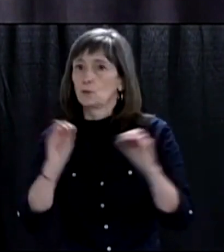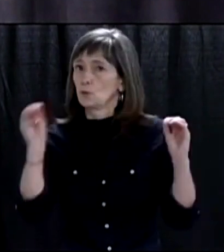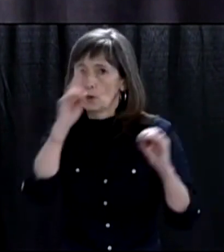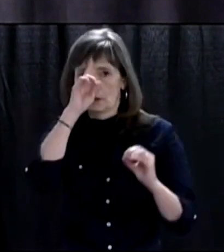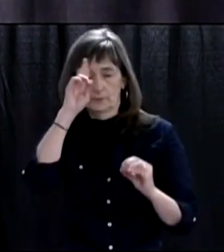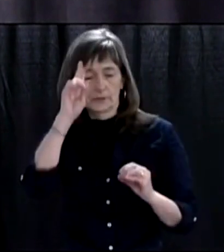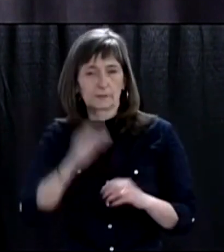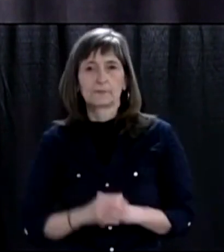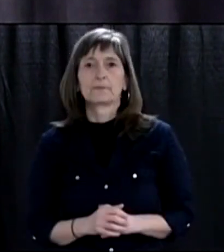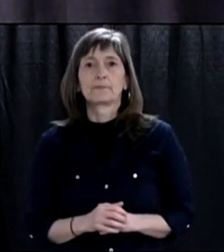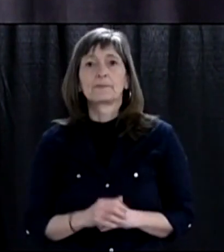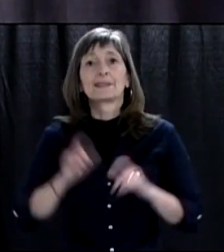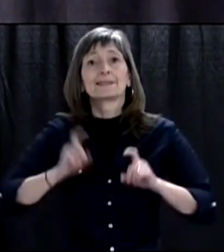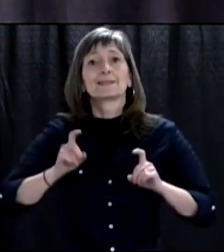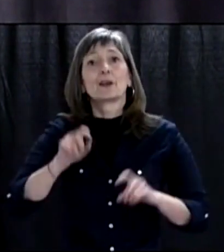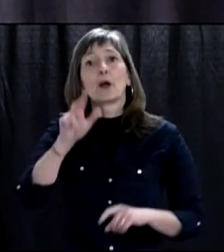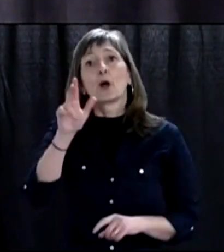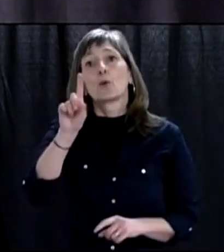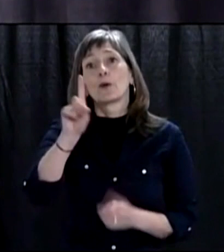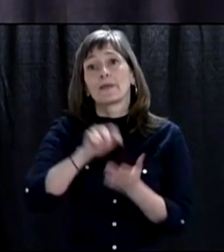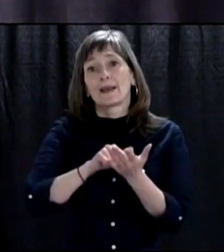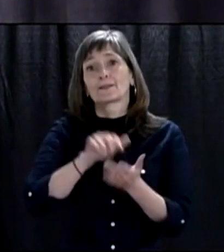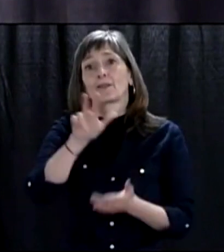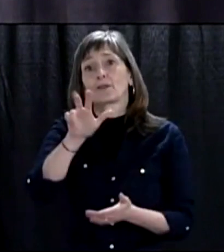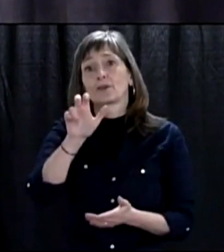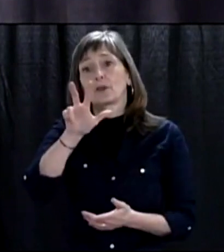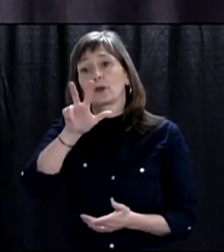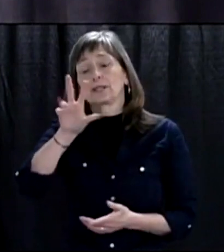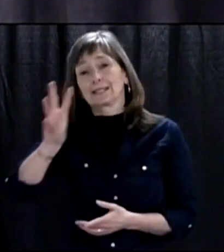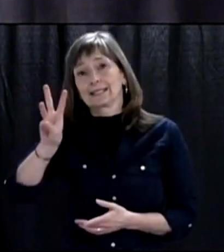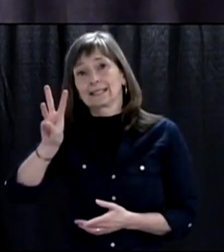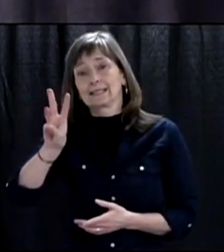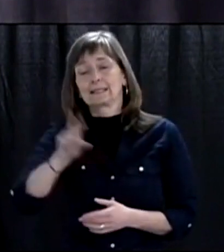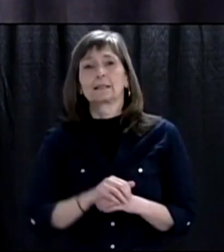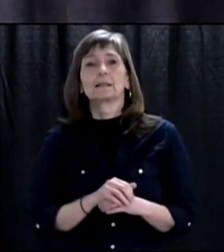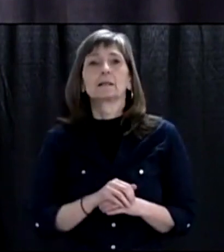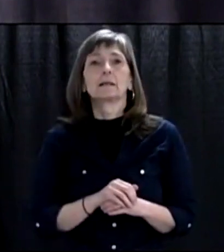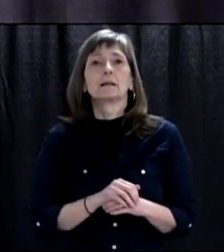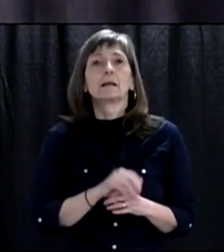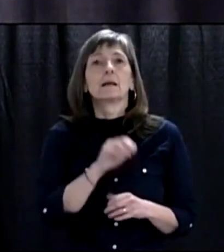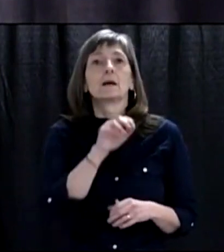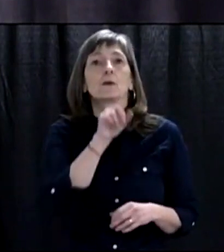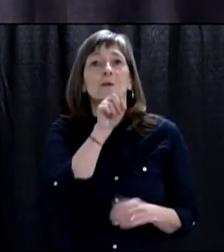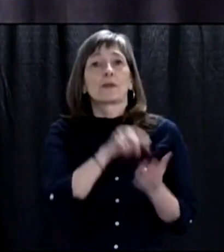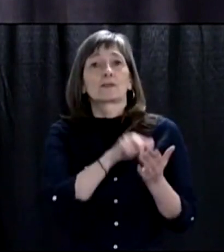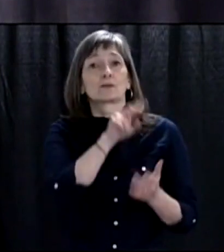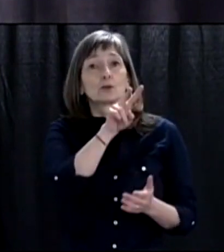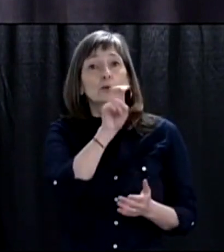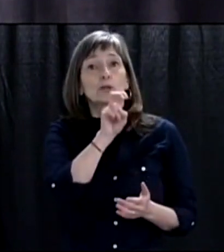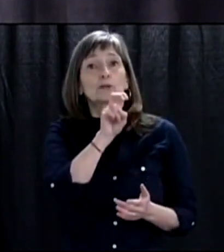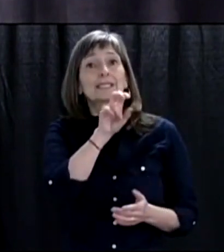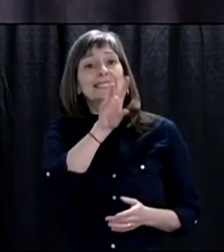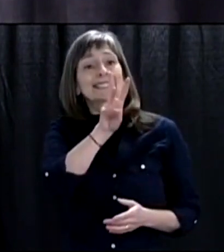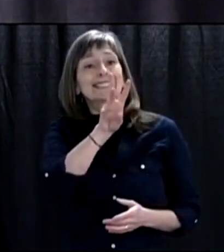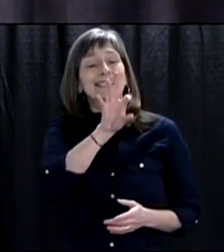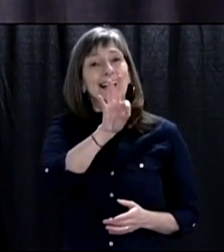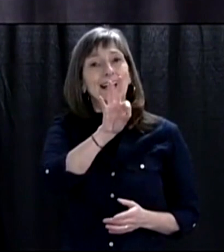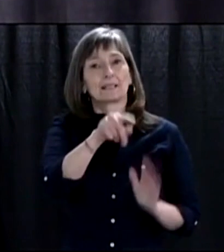tested 1,336 people. Of these individuals, 1,269 have been confirmed negative.